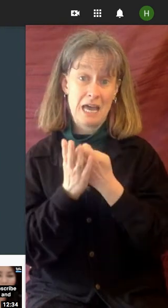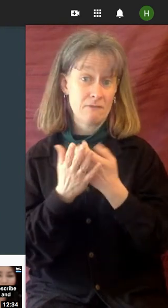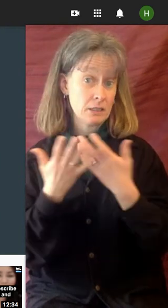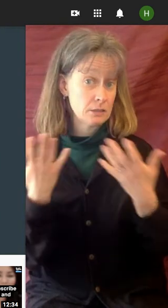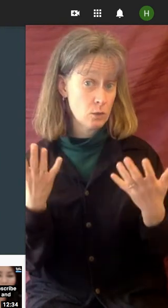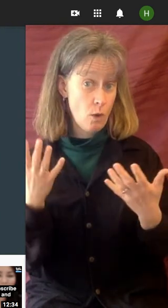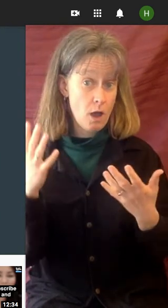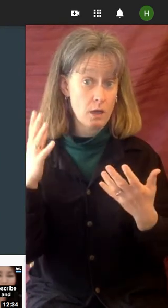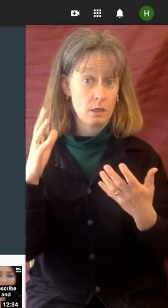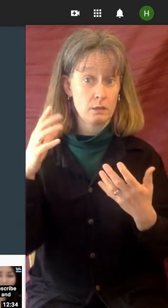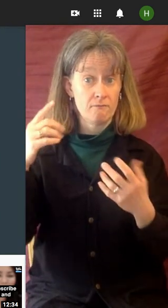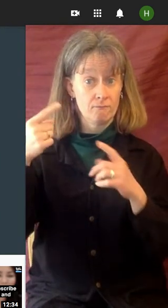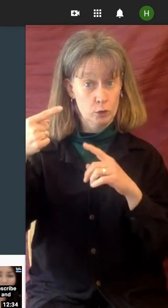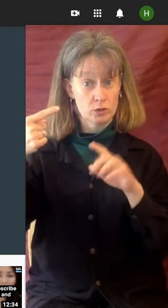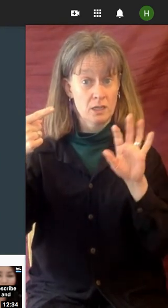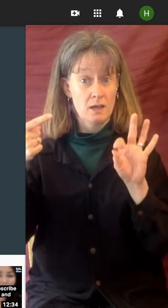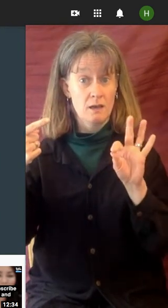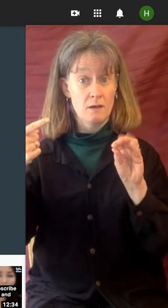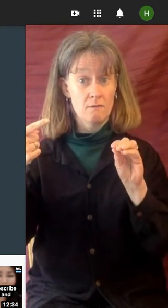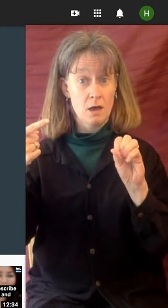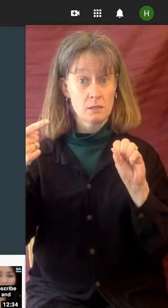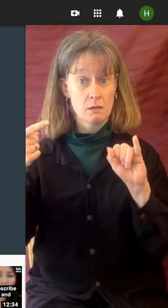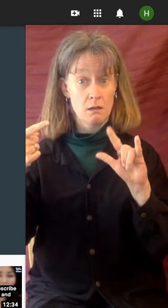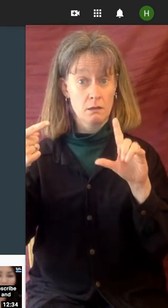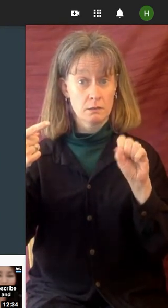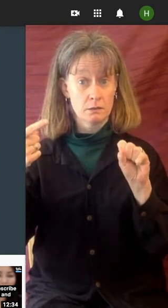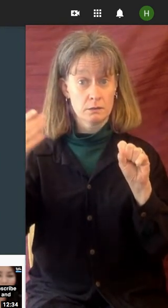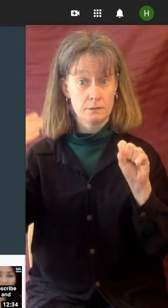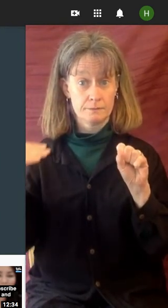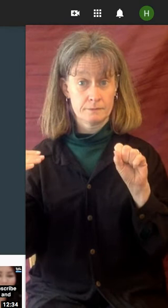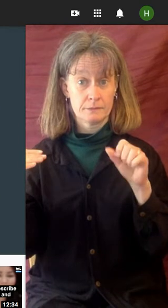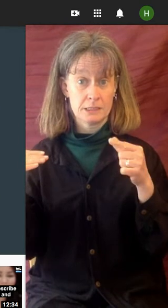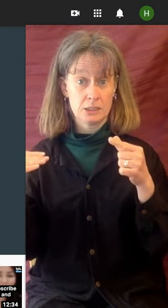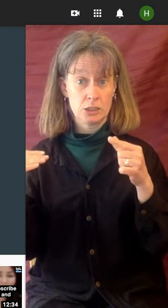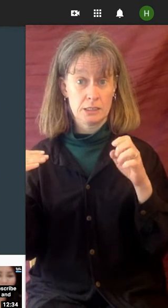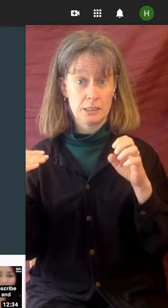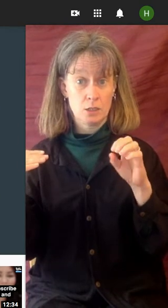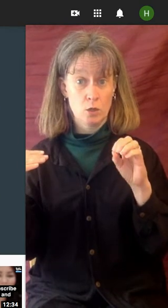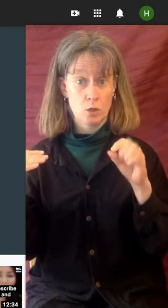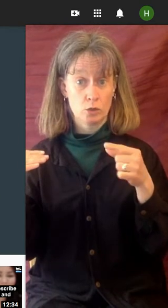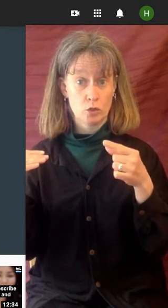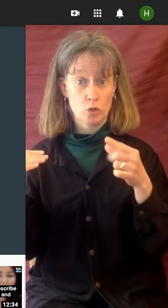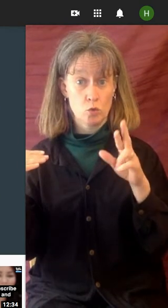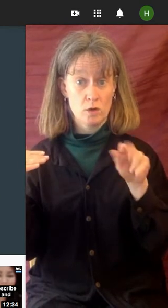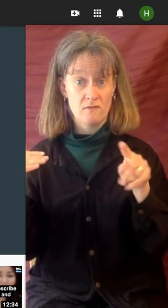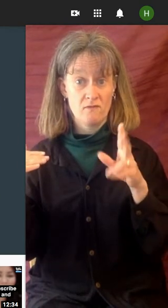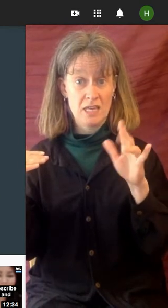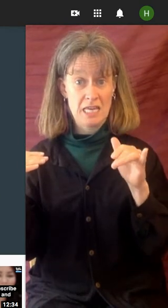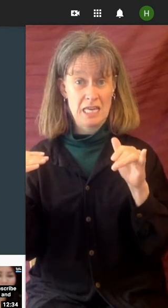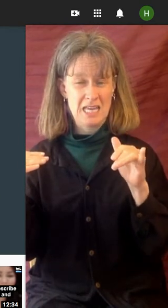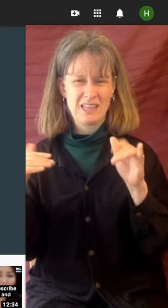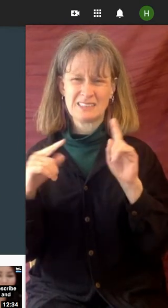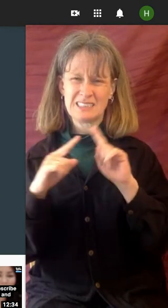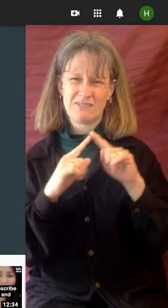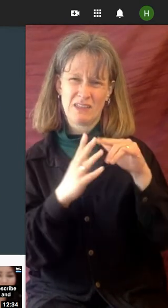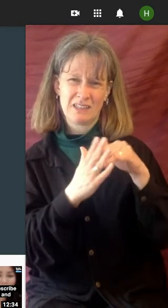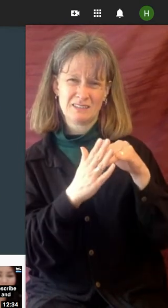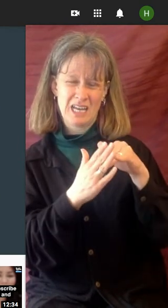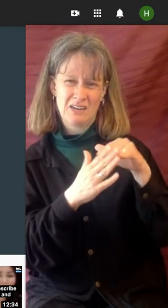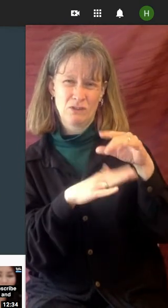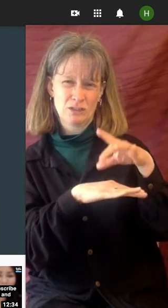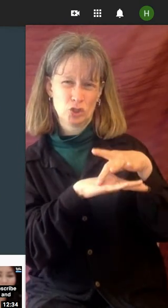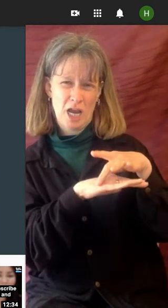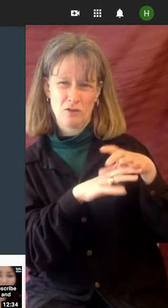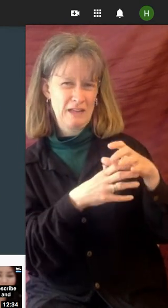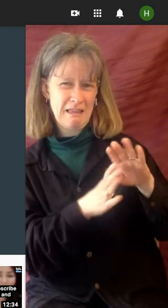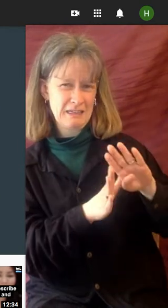are fossils, geography. I know many of you are in geography class right